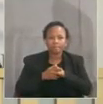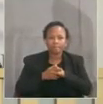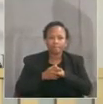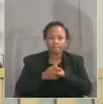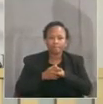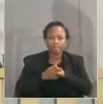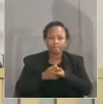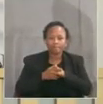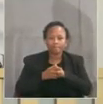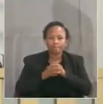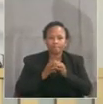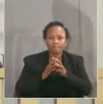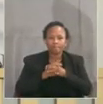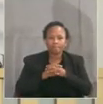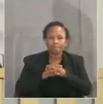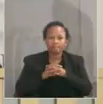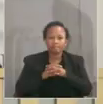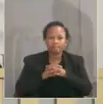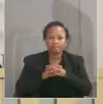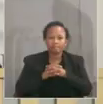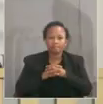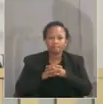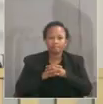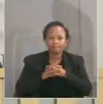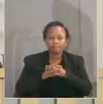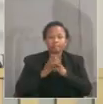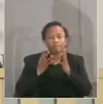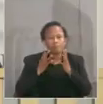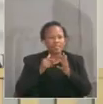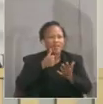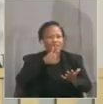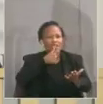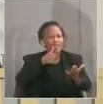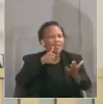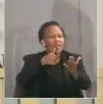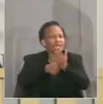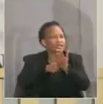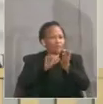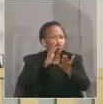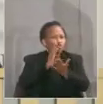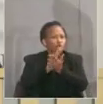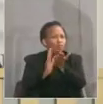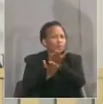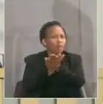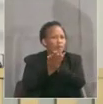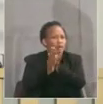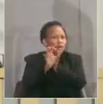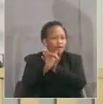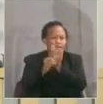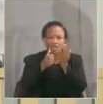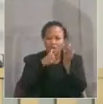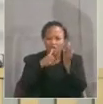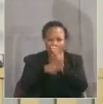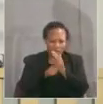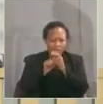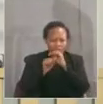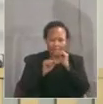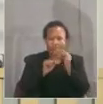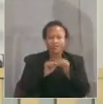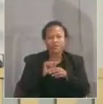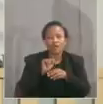I'm not sure whether it's attached to my bundle, but it's the letter that was referred to under oath by